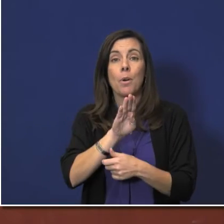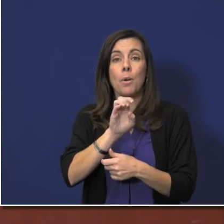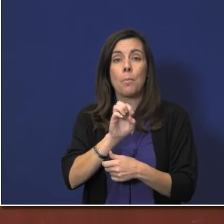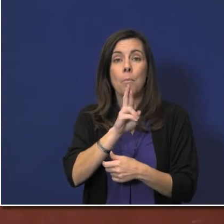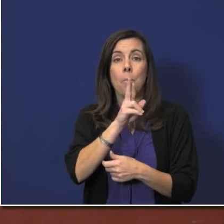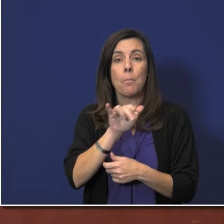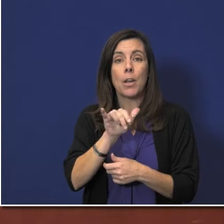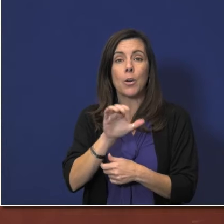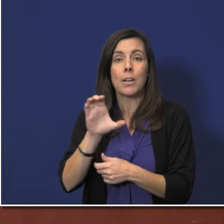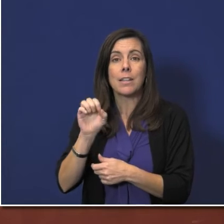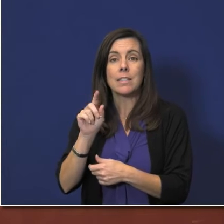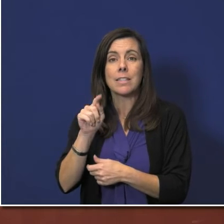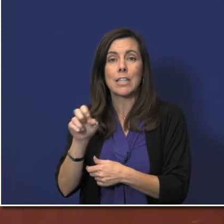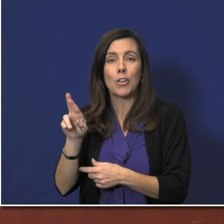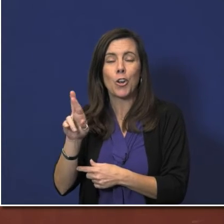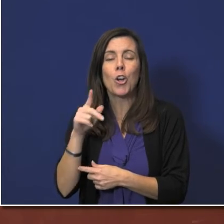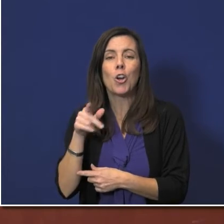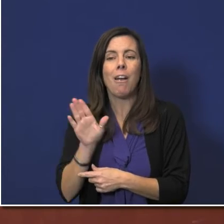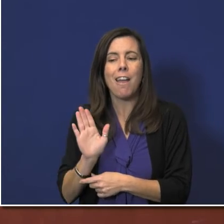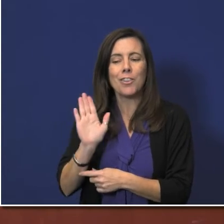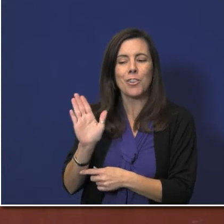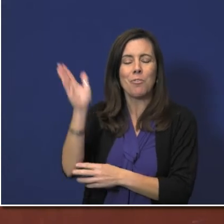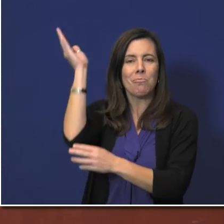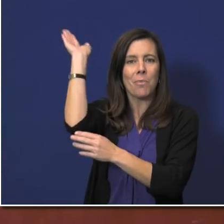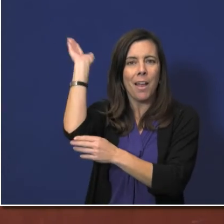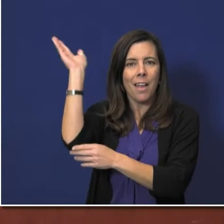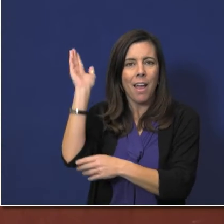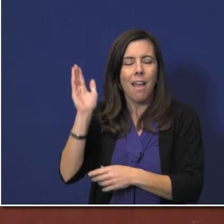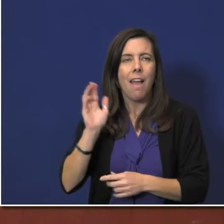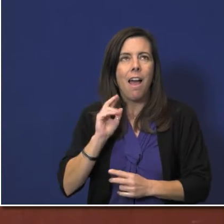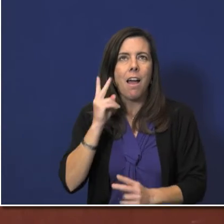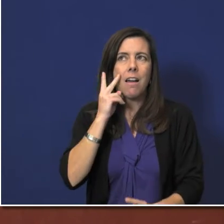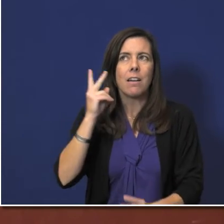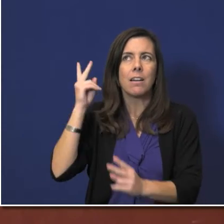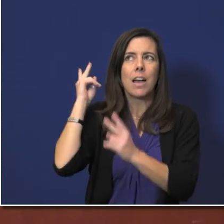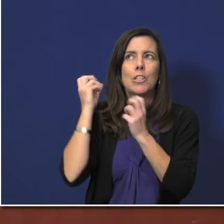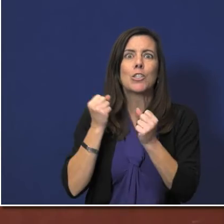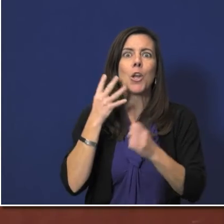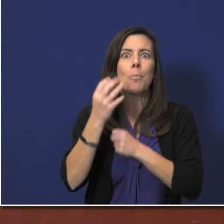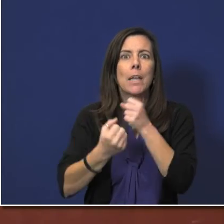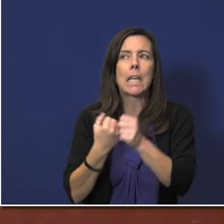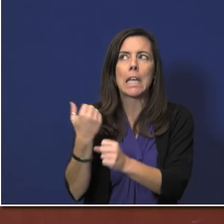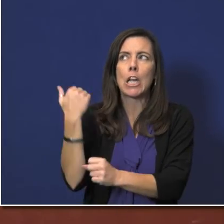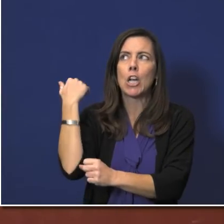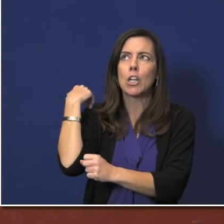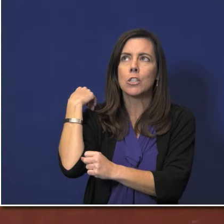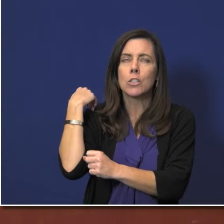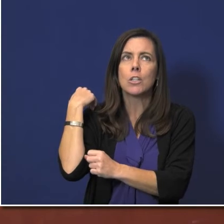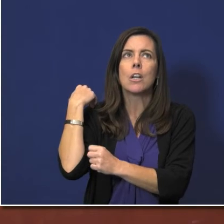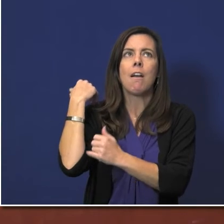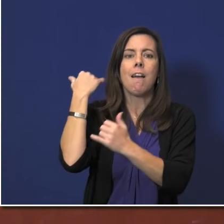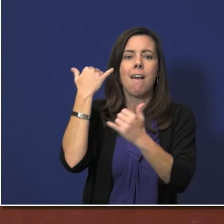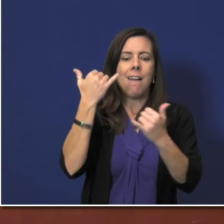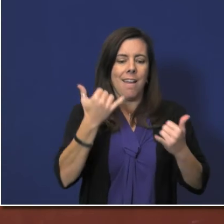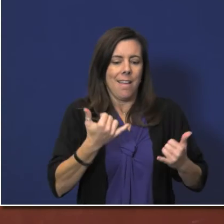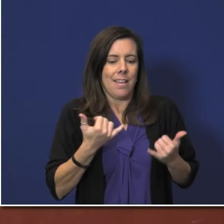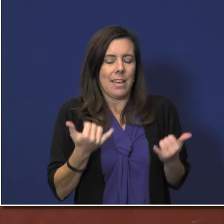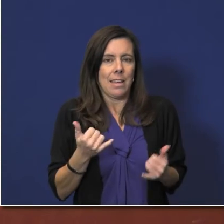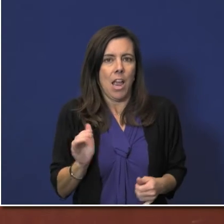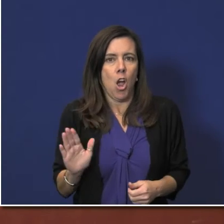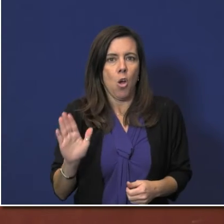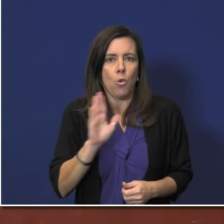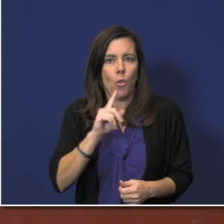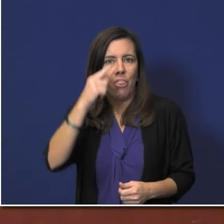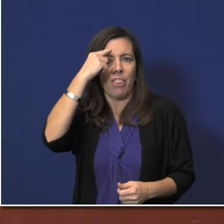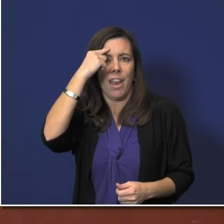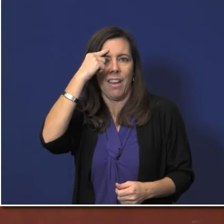you gave us that presentation, and look back so many years later about how y'all's forward thinking